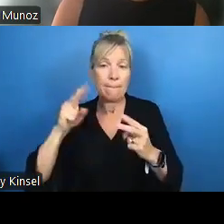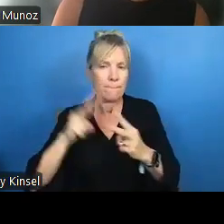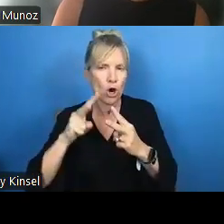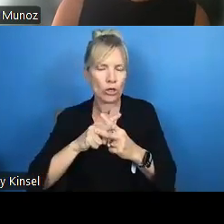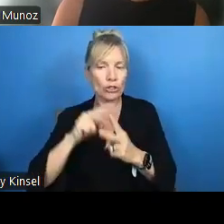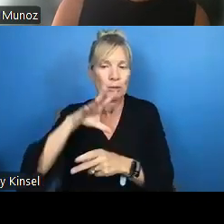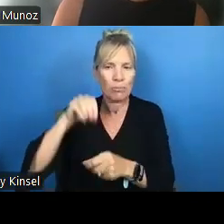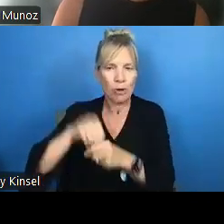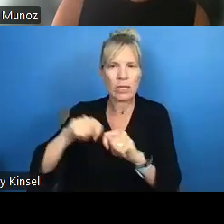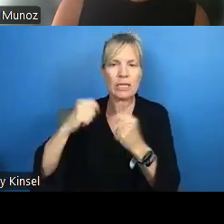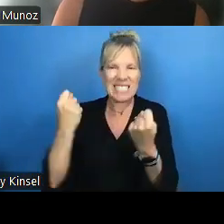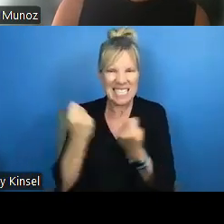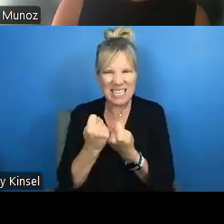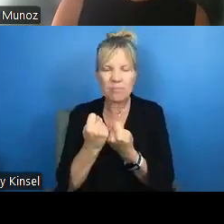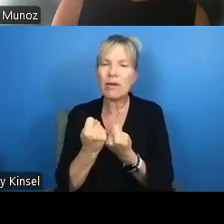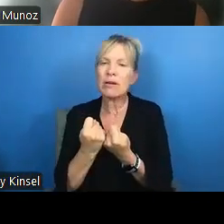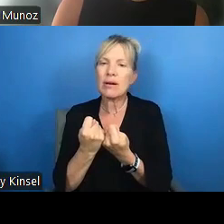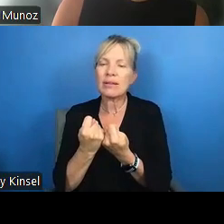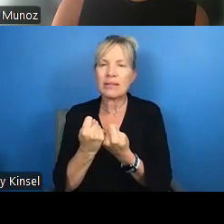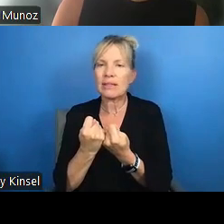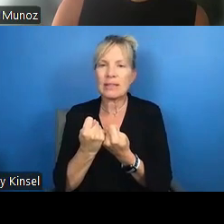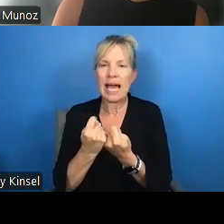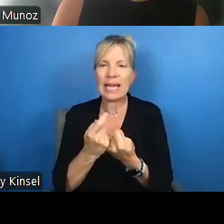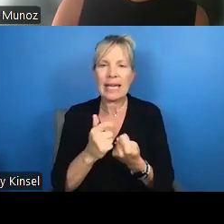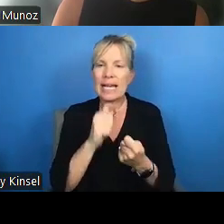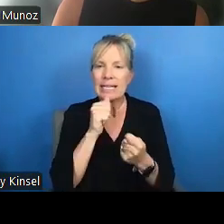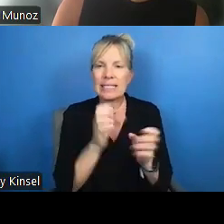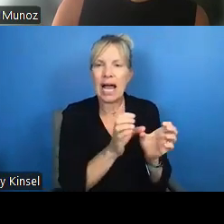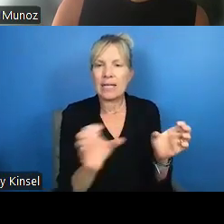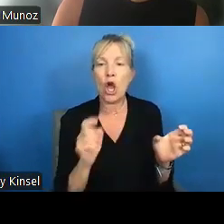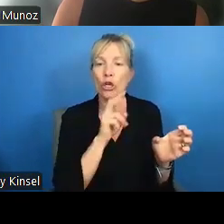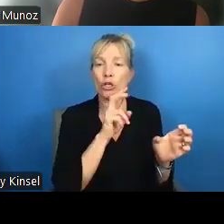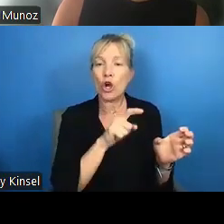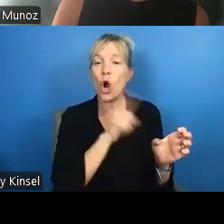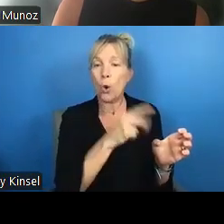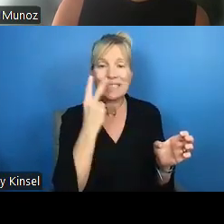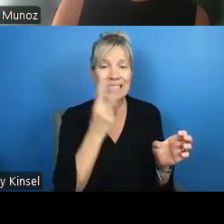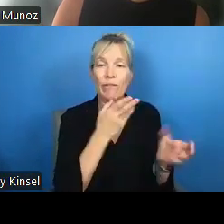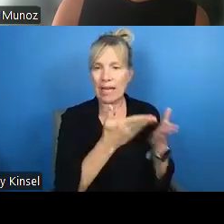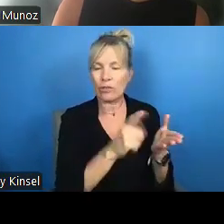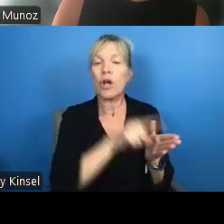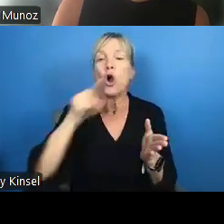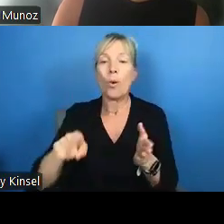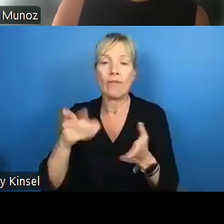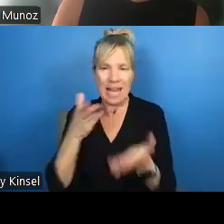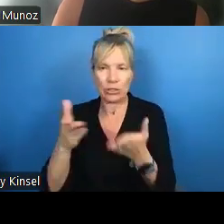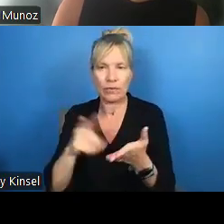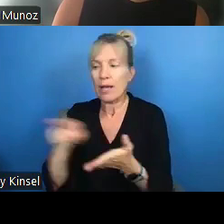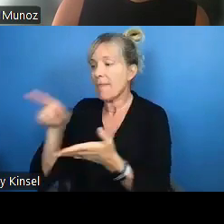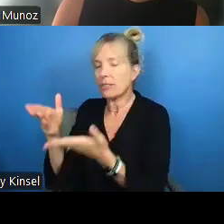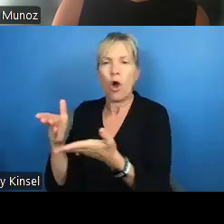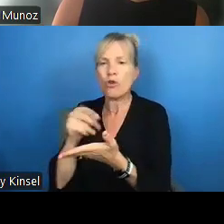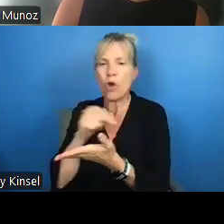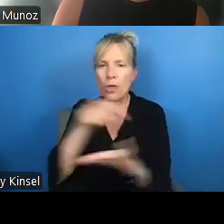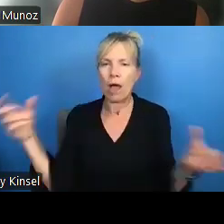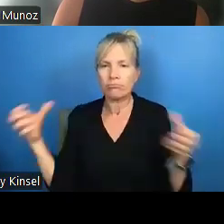of the team. So kind of getting out of those silos, you need to go over here to get that service, but bring them together. And,